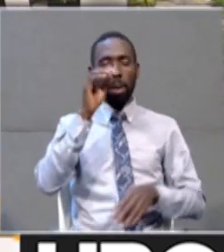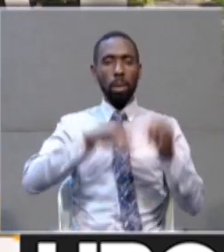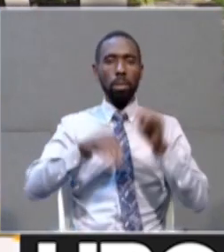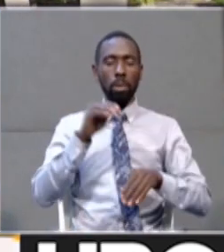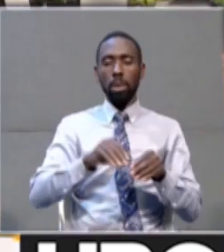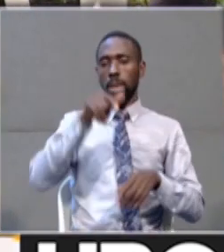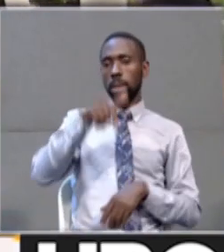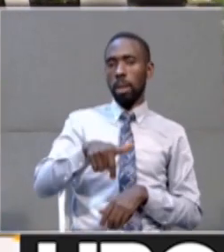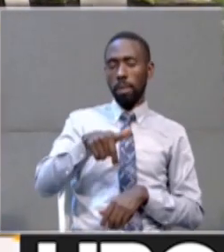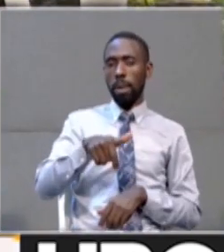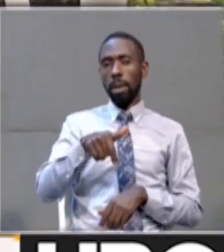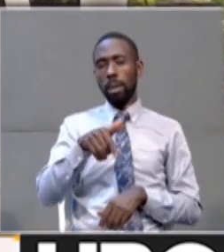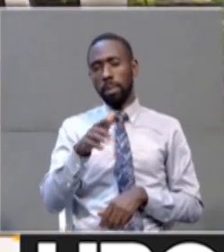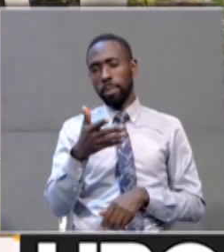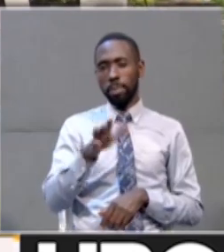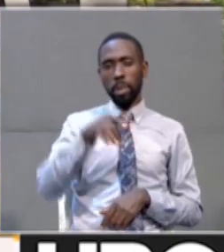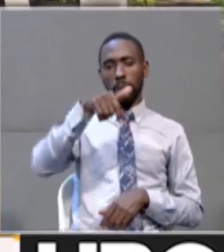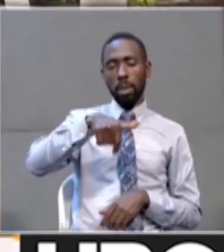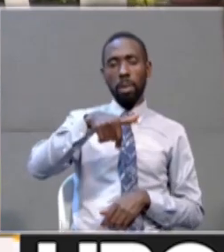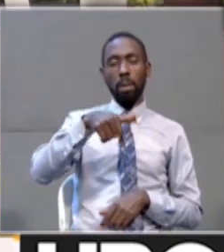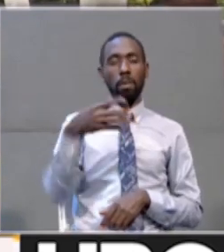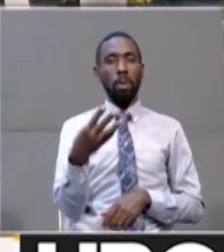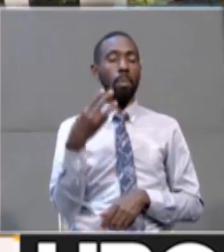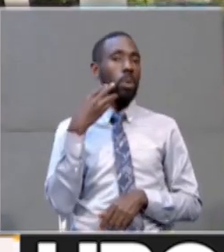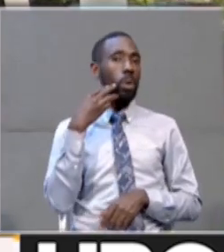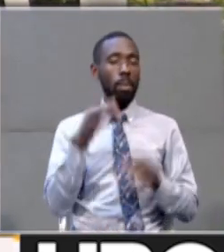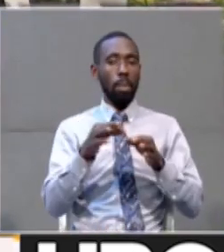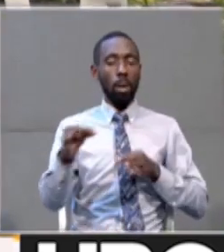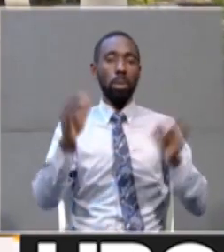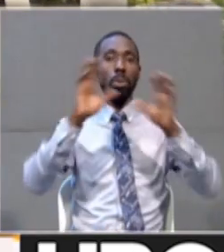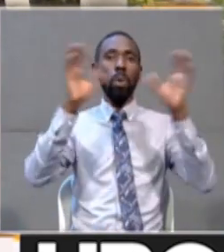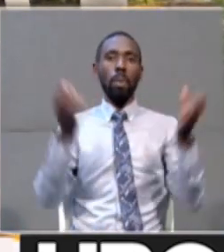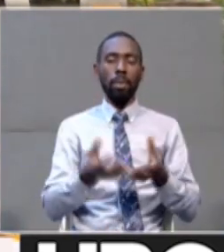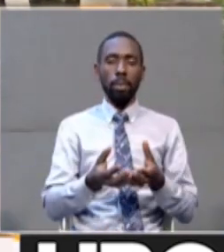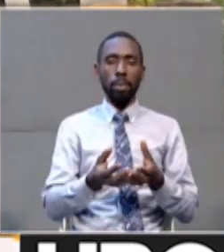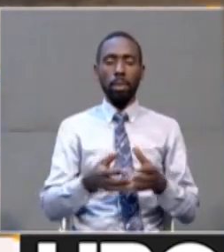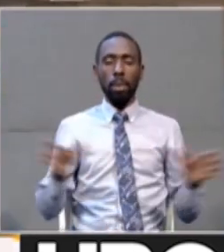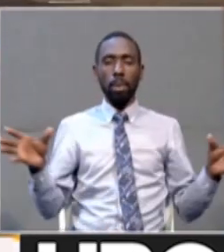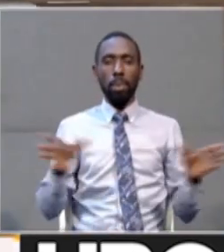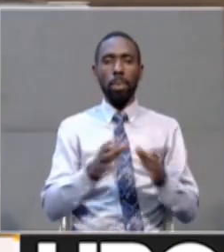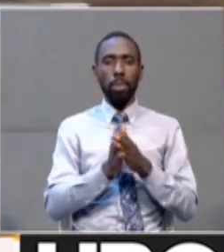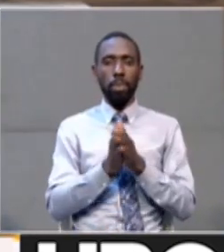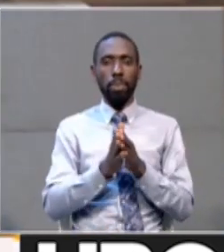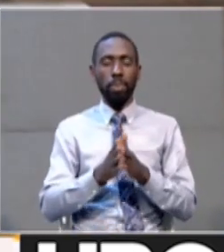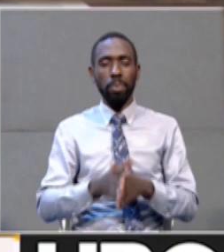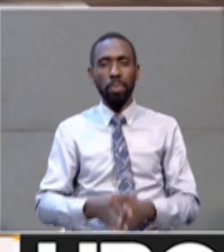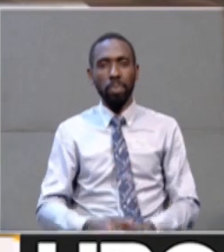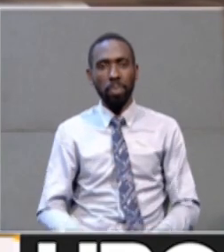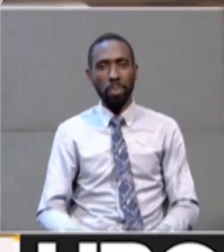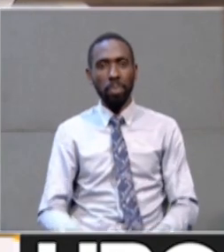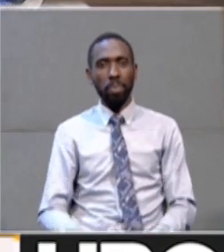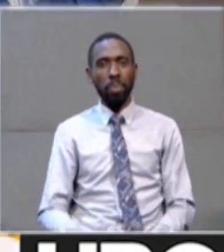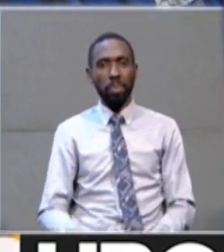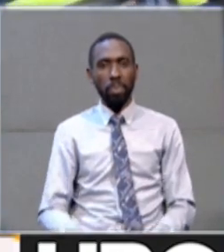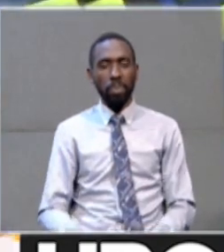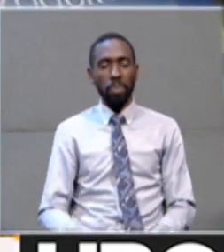has been doing an overview and review of all of our foreign assistance worldwide. If just 48 of these machines